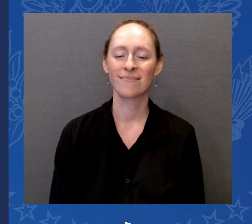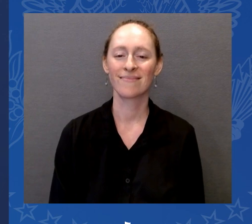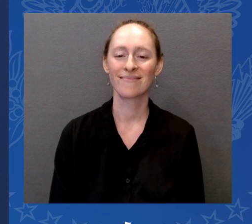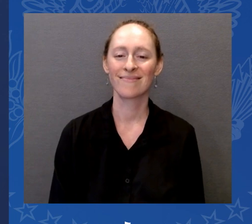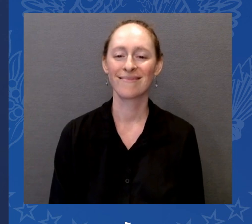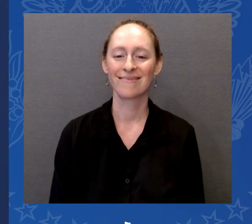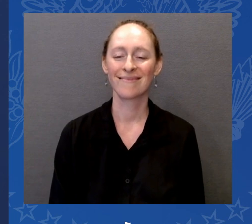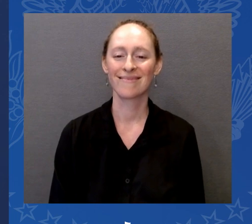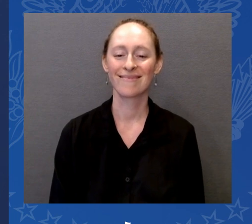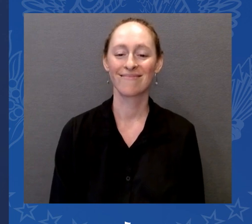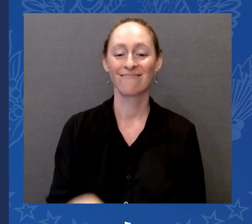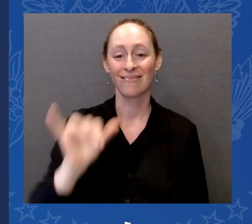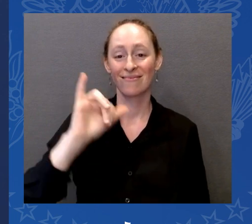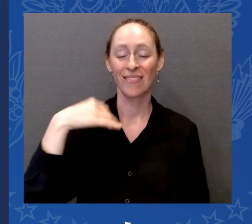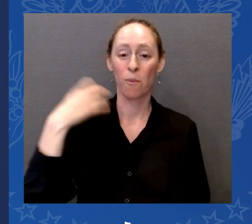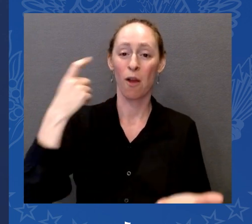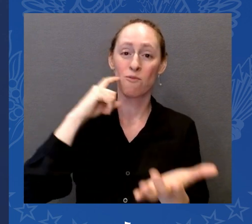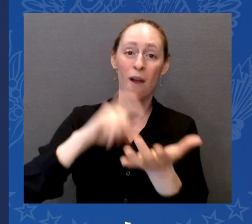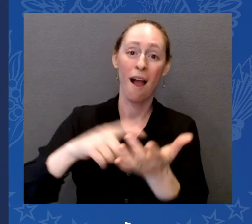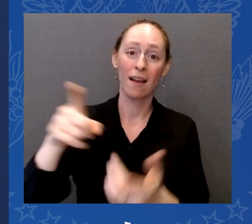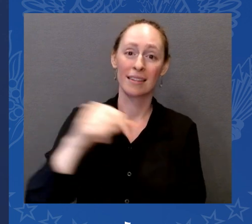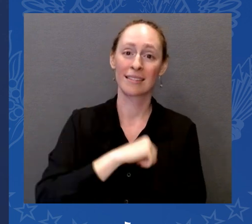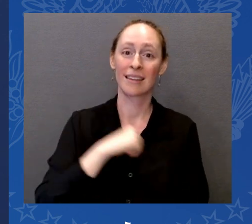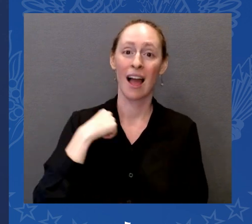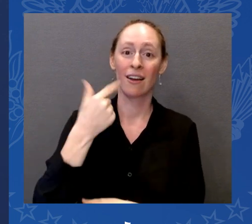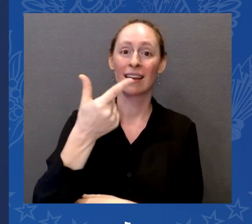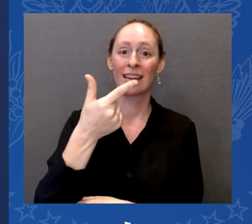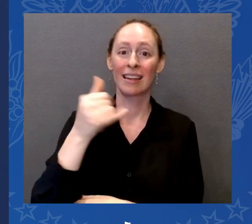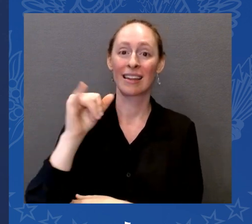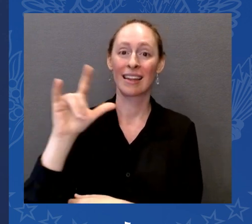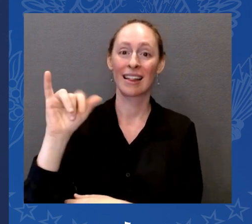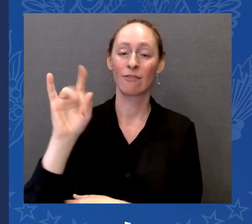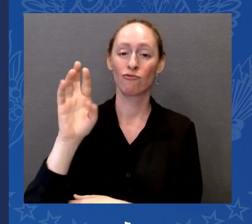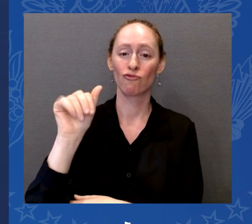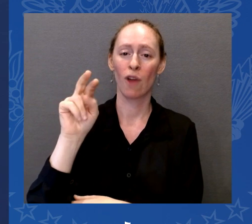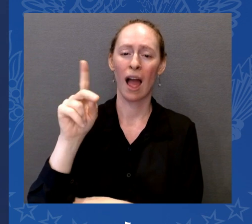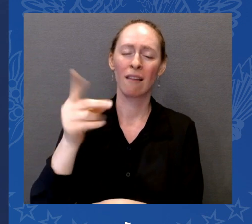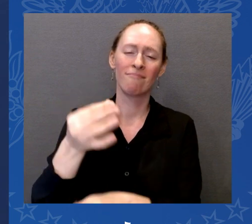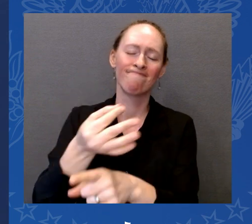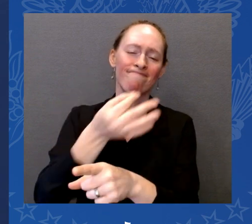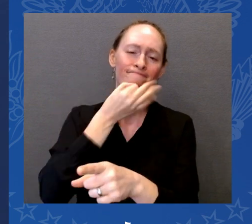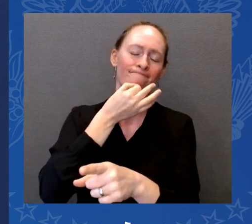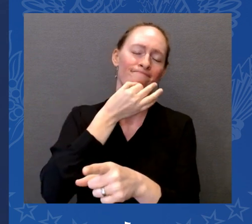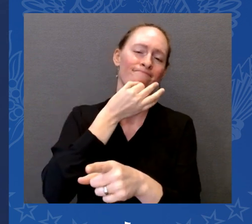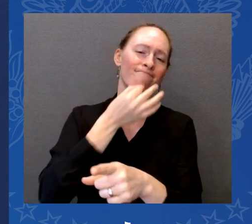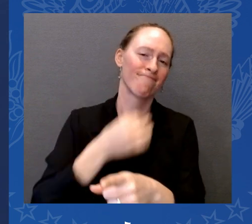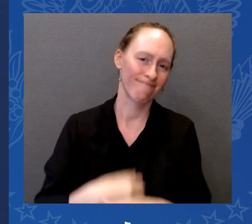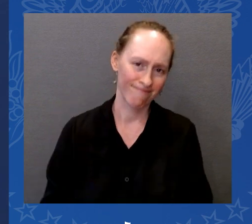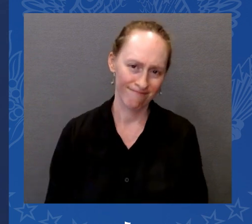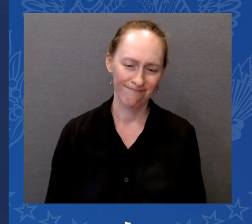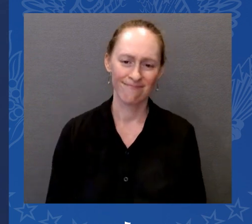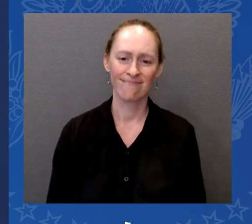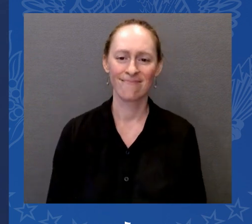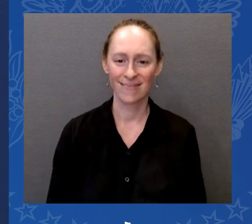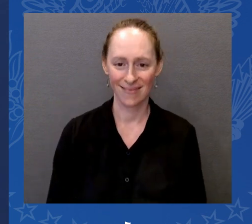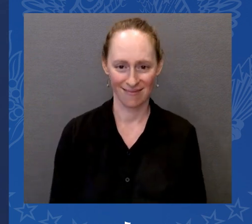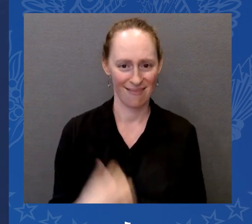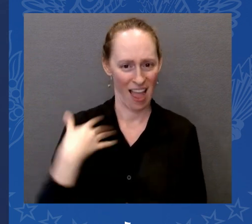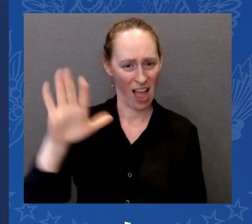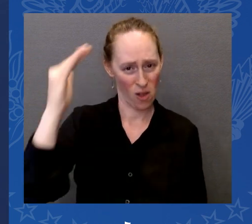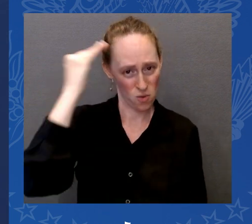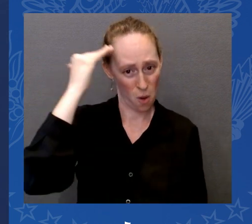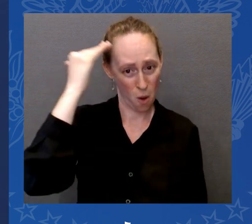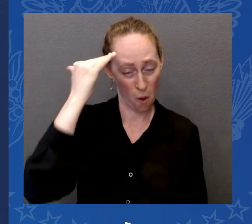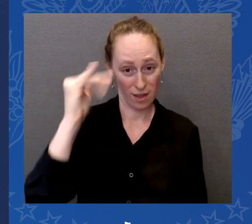I learned a long time ago, when Kristen calls and asks something, just say yes. just do it